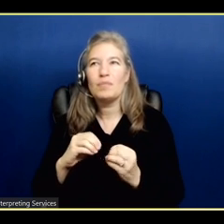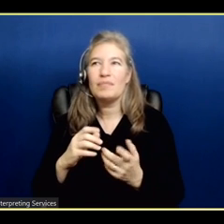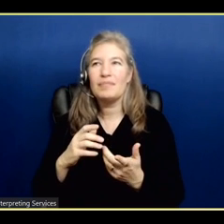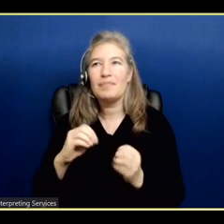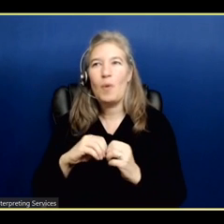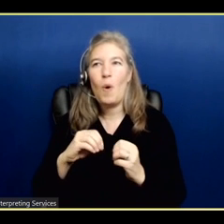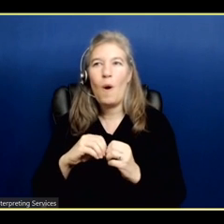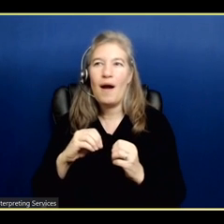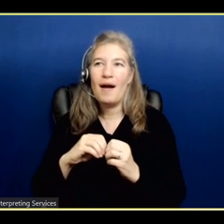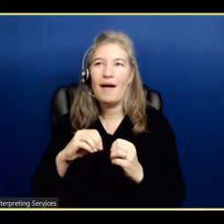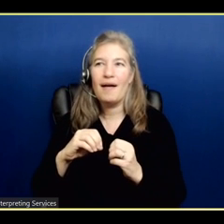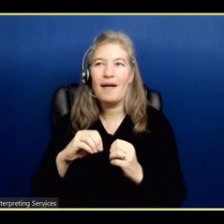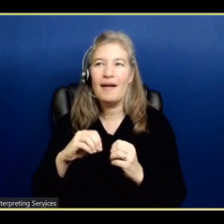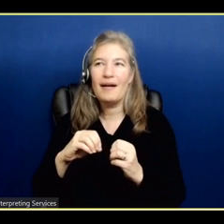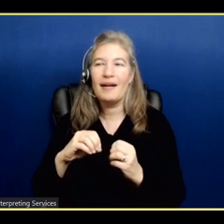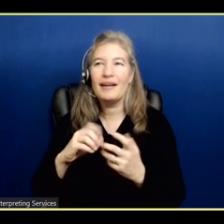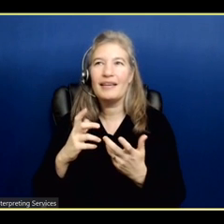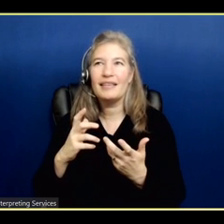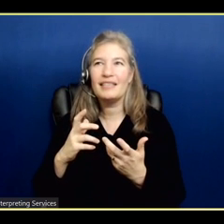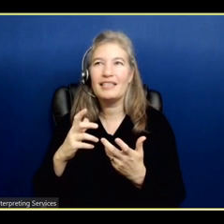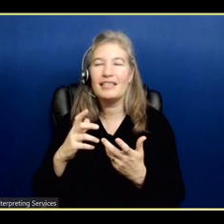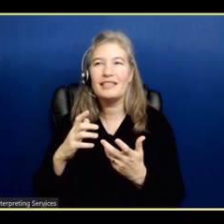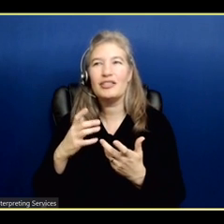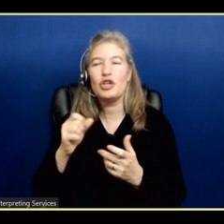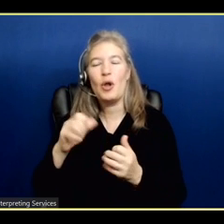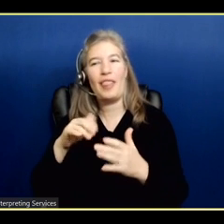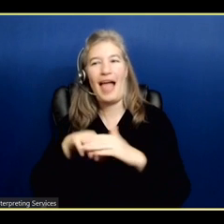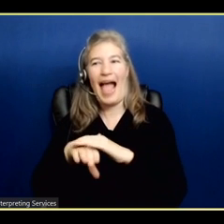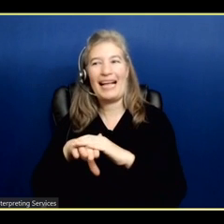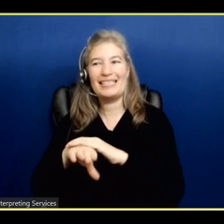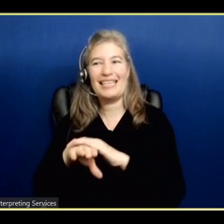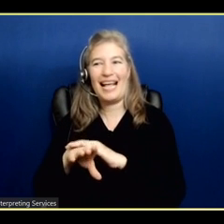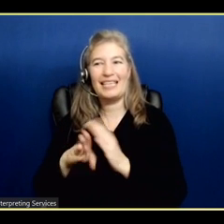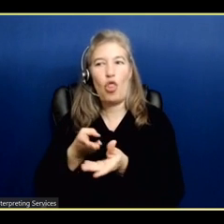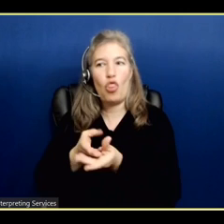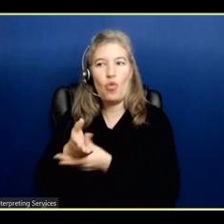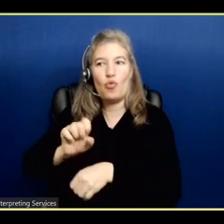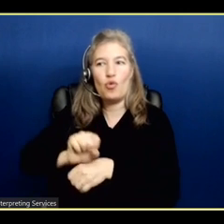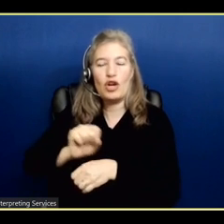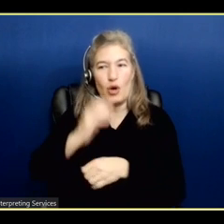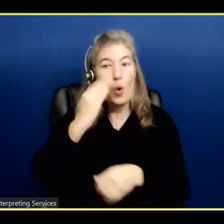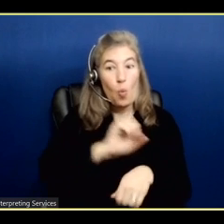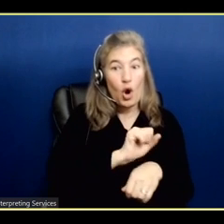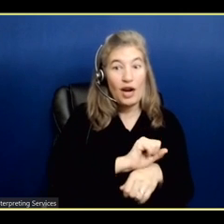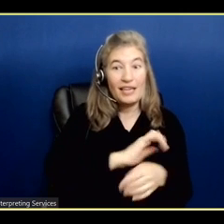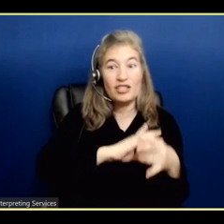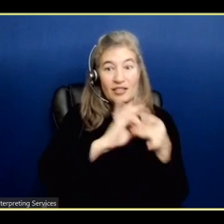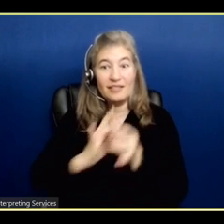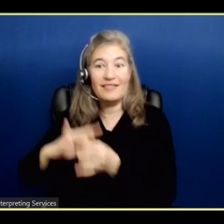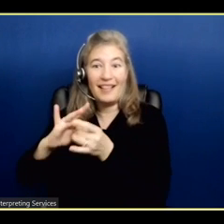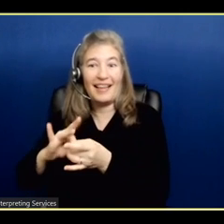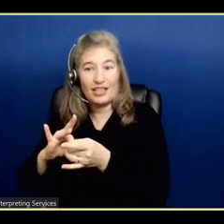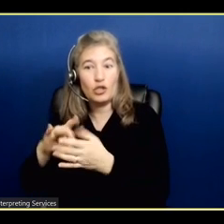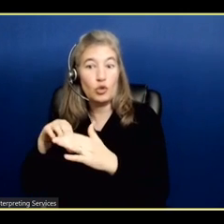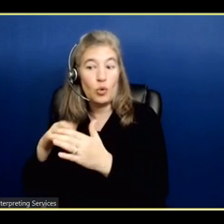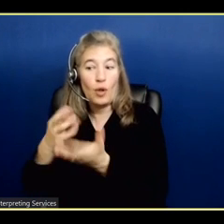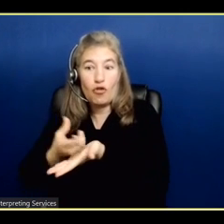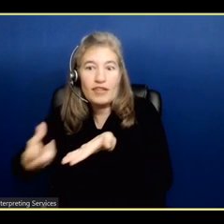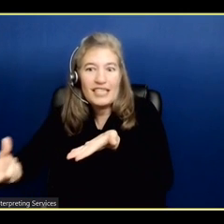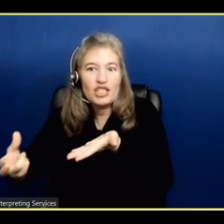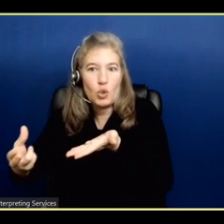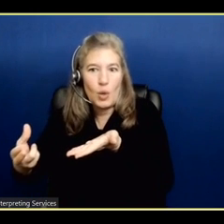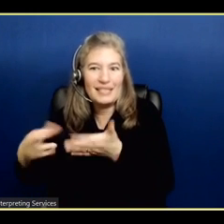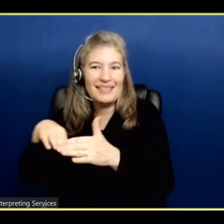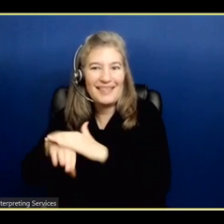Thank you, Shanlin. I guess for me, I think that what we've been hearing is that people may